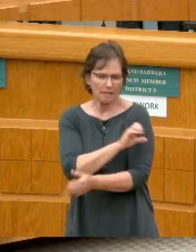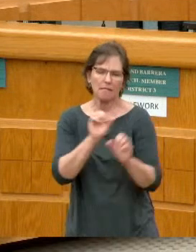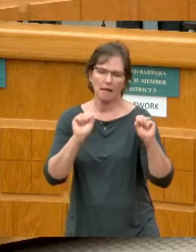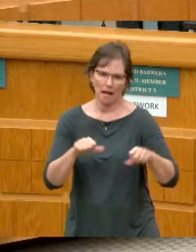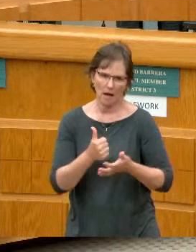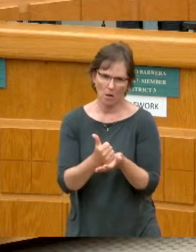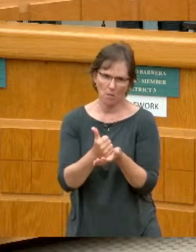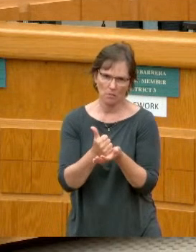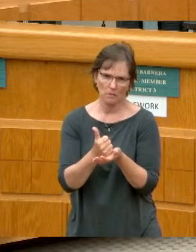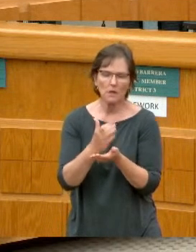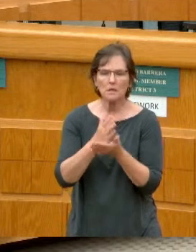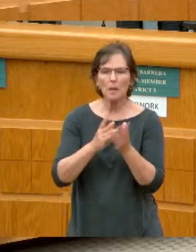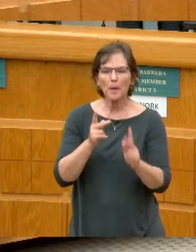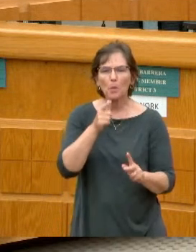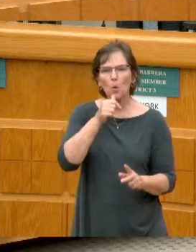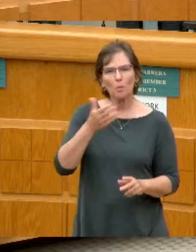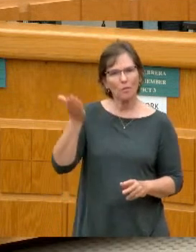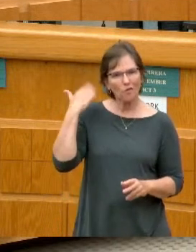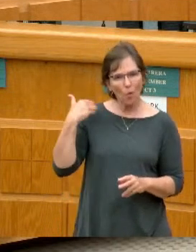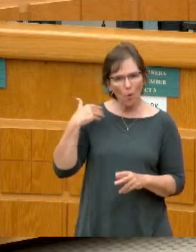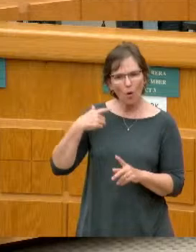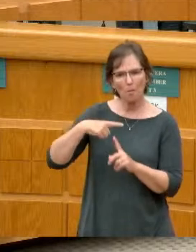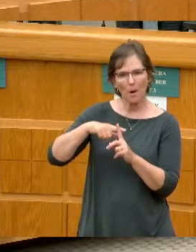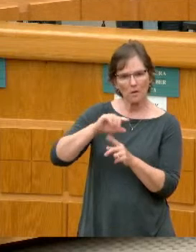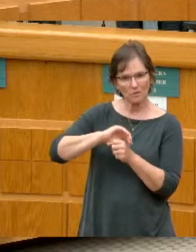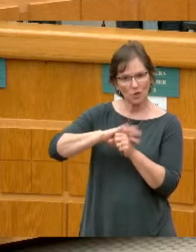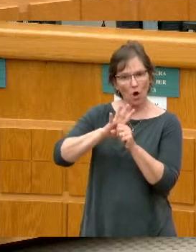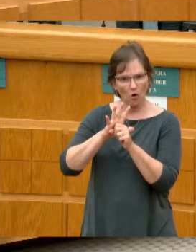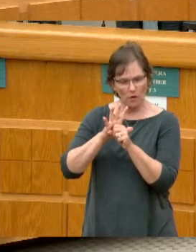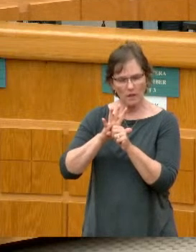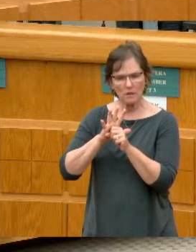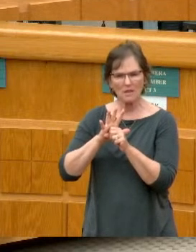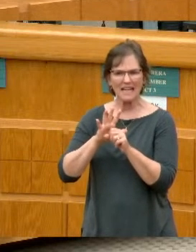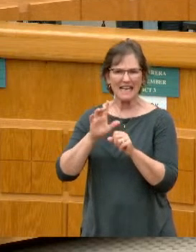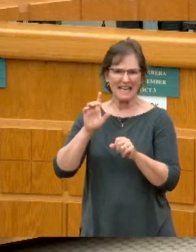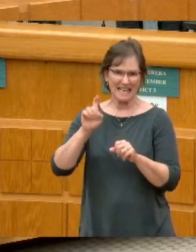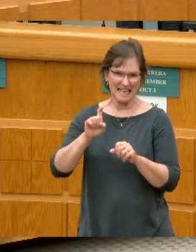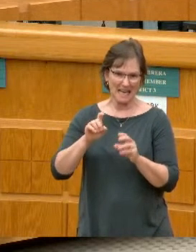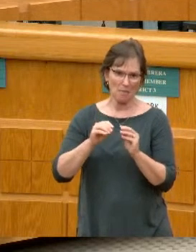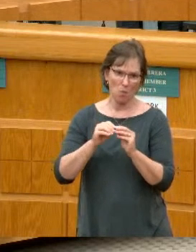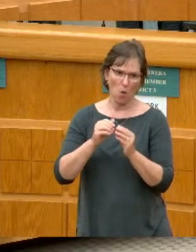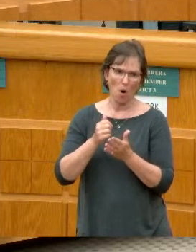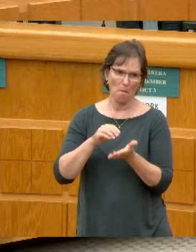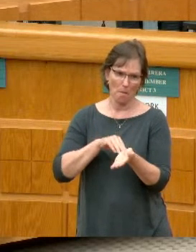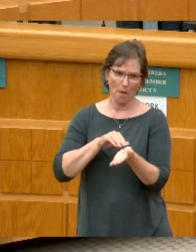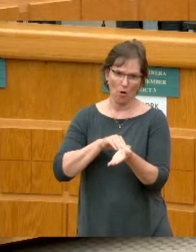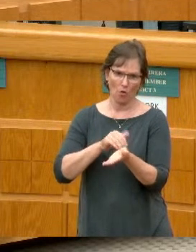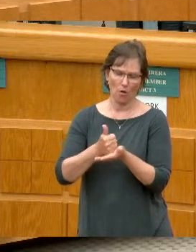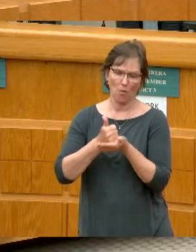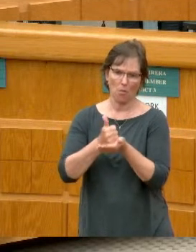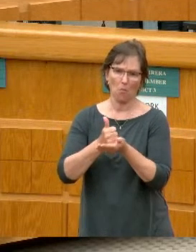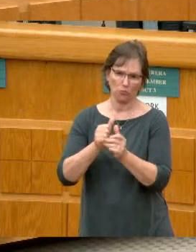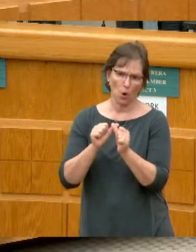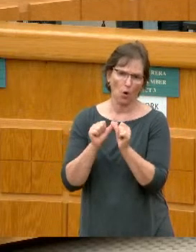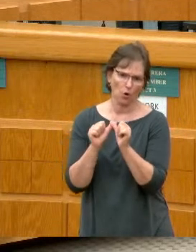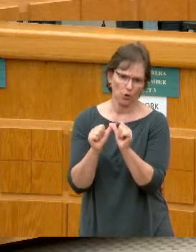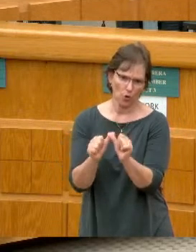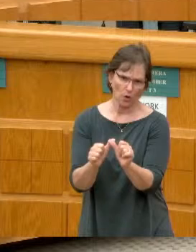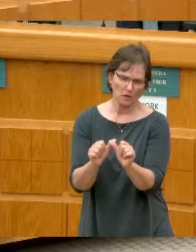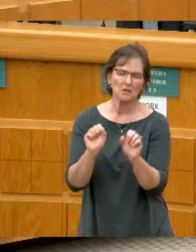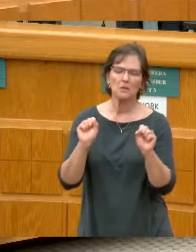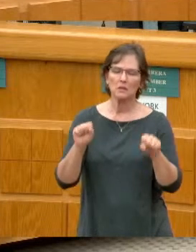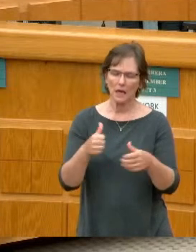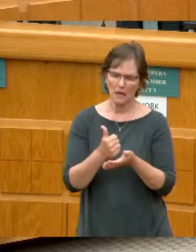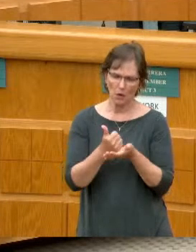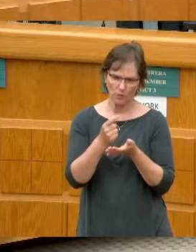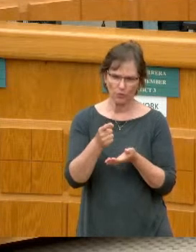have had COVID in the past and you need medical attention, our clinic is also available for